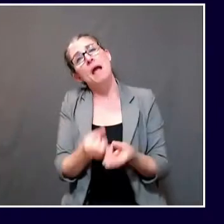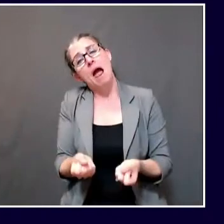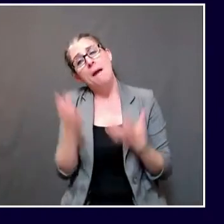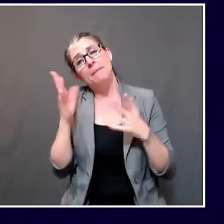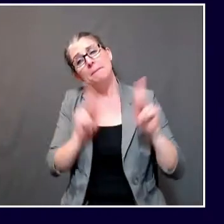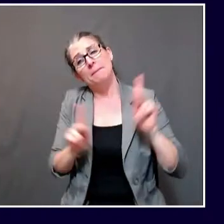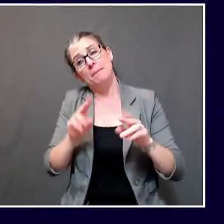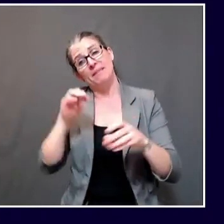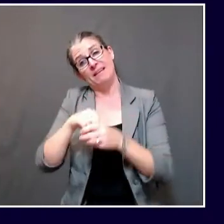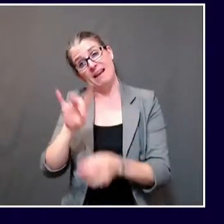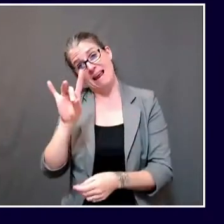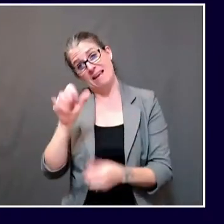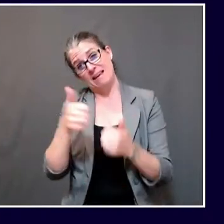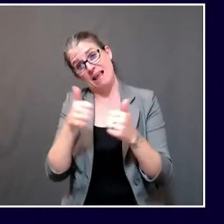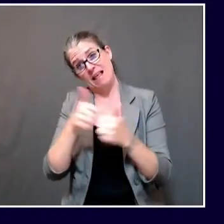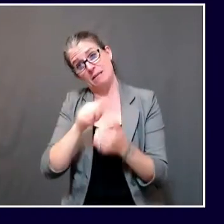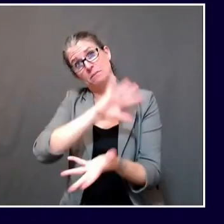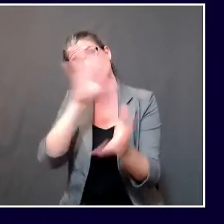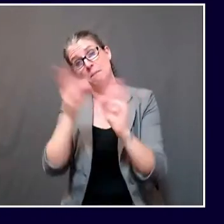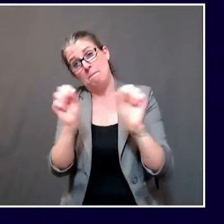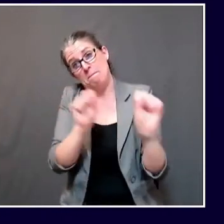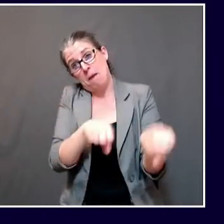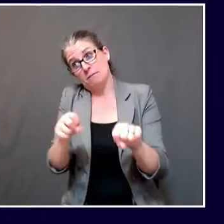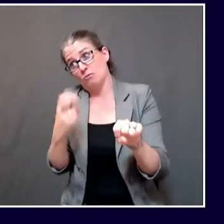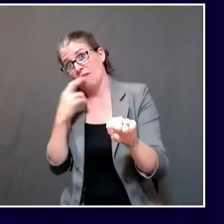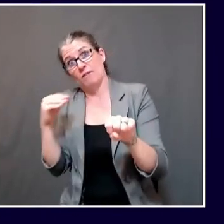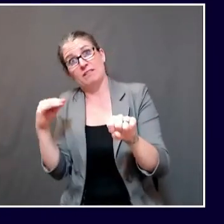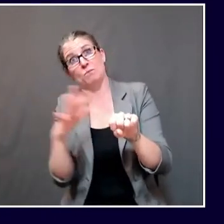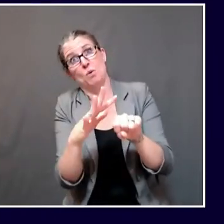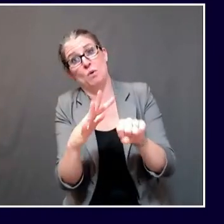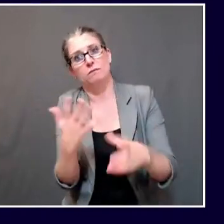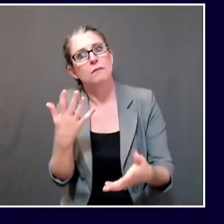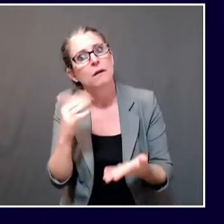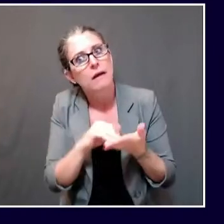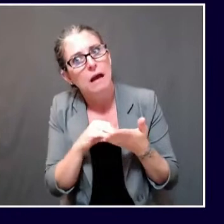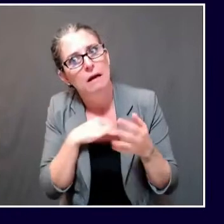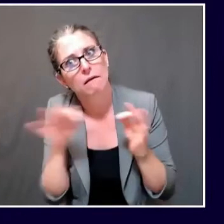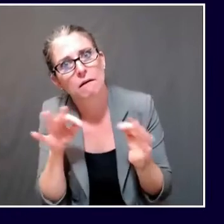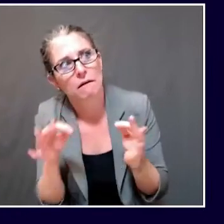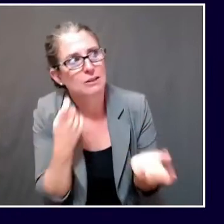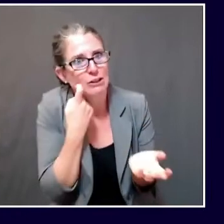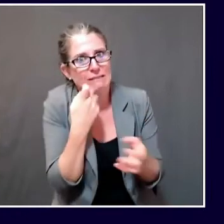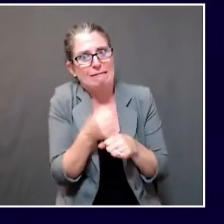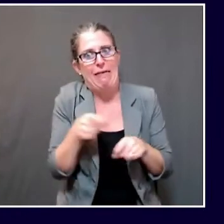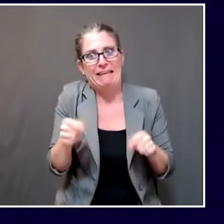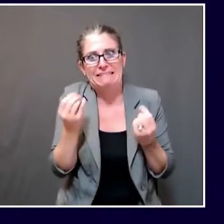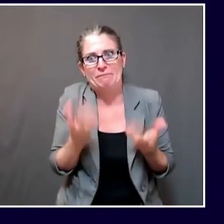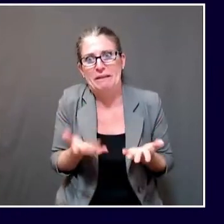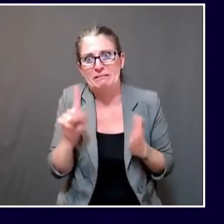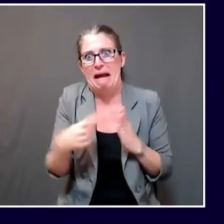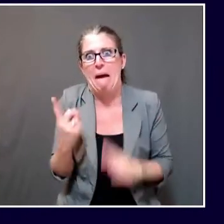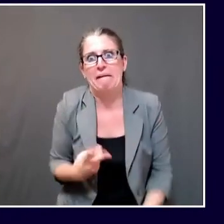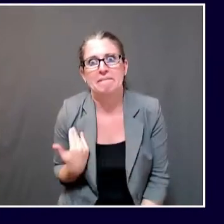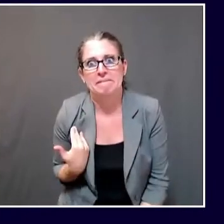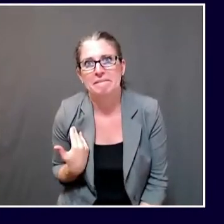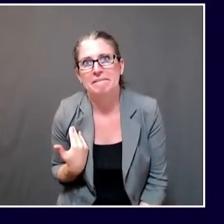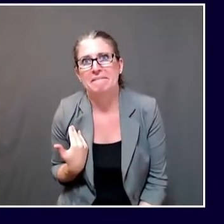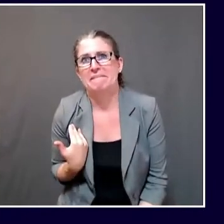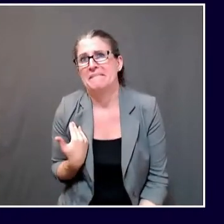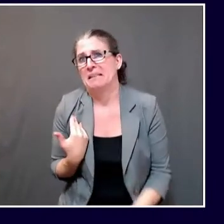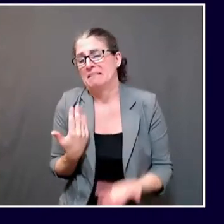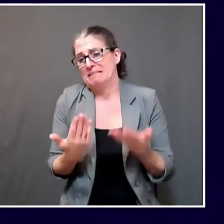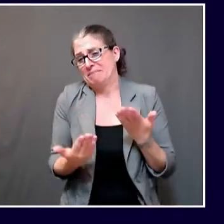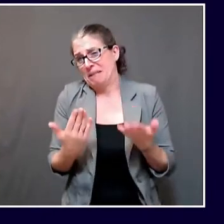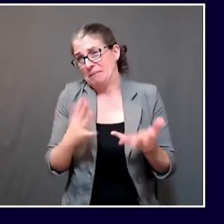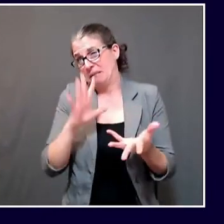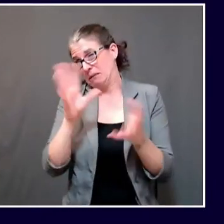since late this morning or early this afternoon puts the number at potentially 400, but that is a